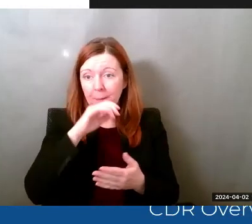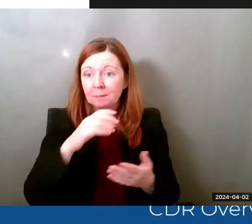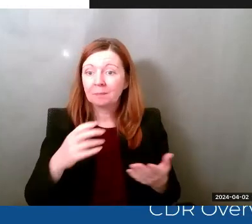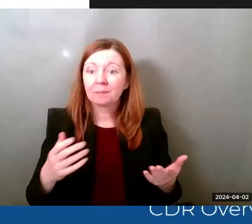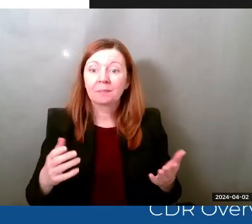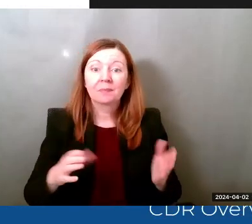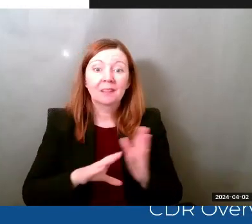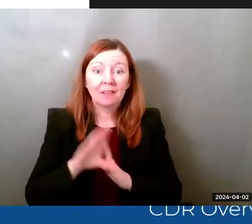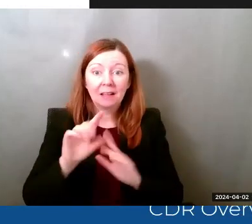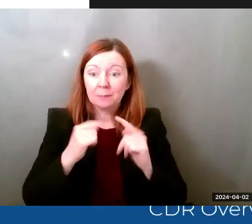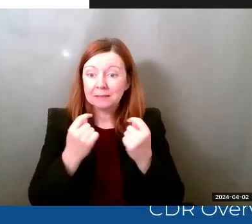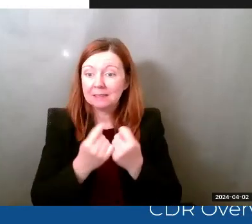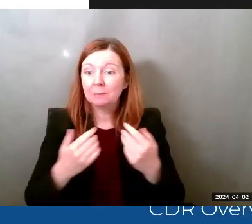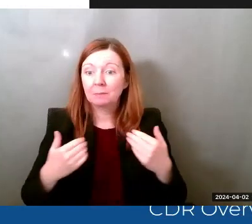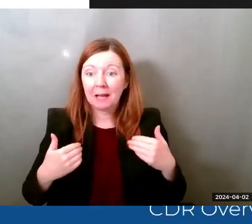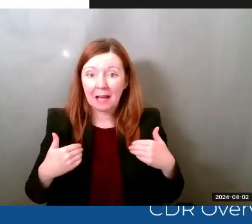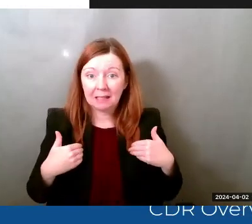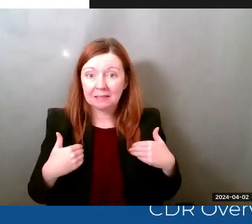the development team has